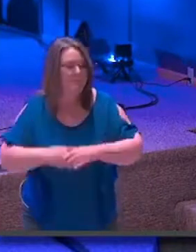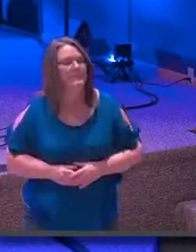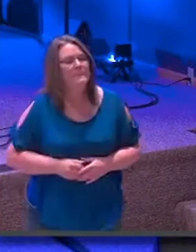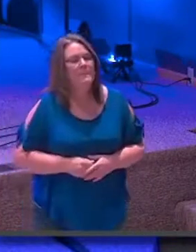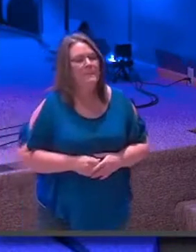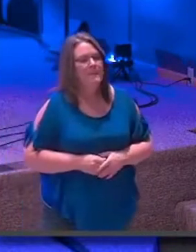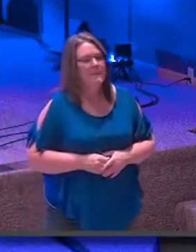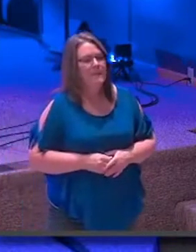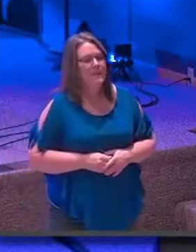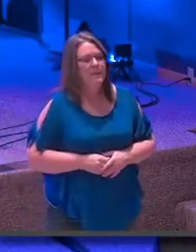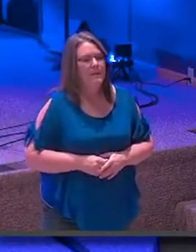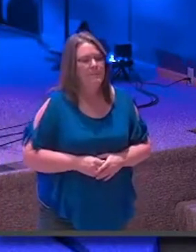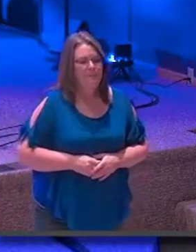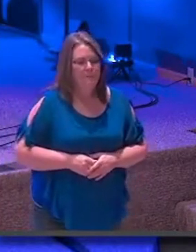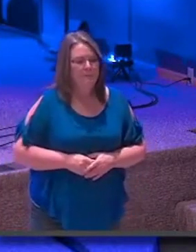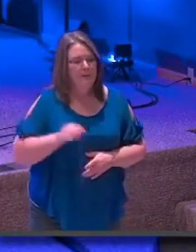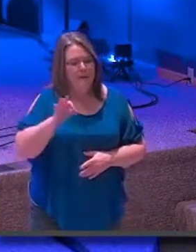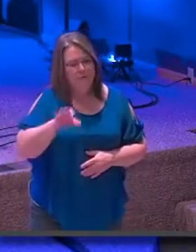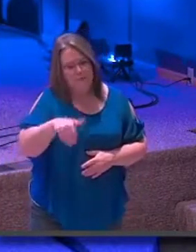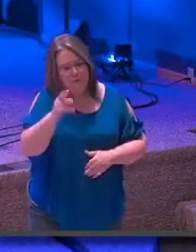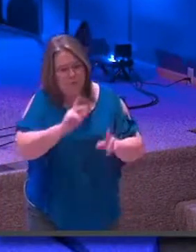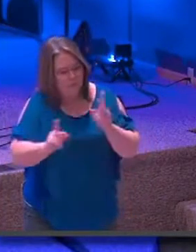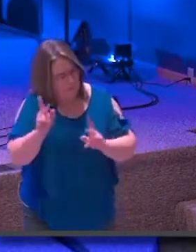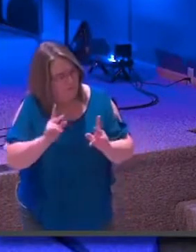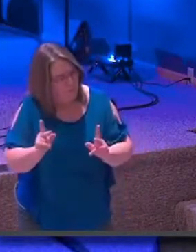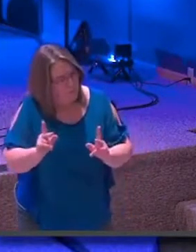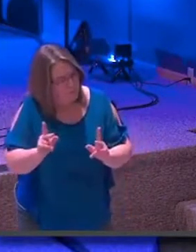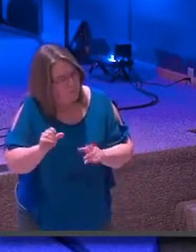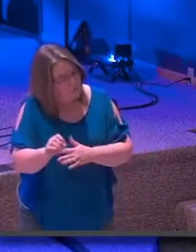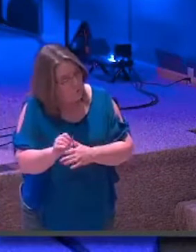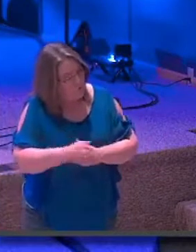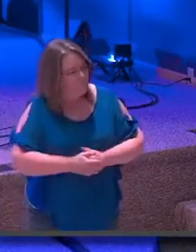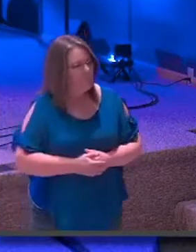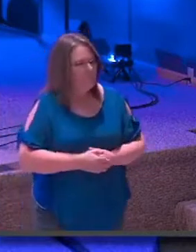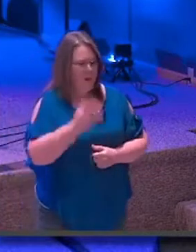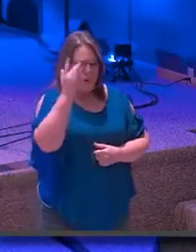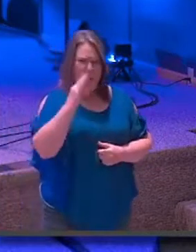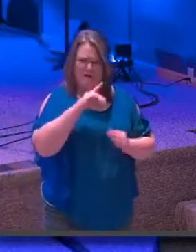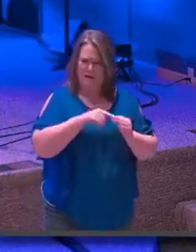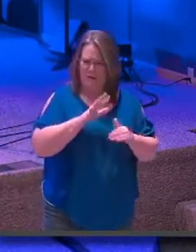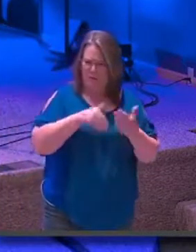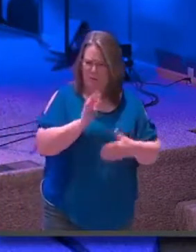He preached to the rest of the congregation. So why talk about all this?